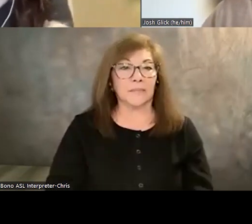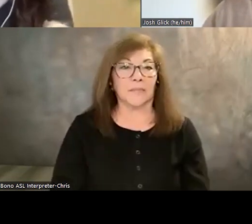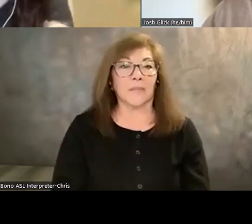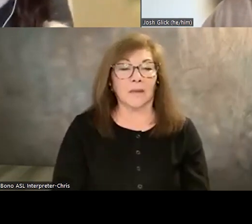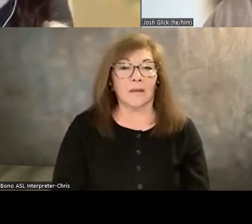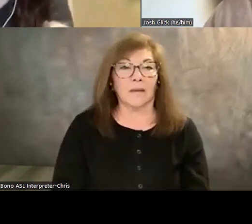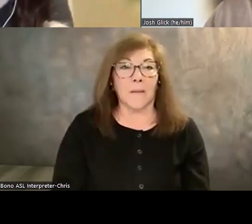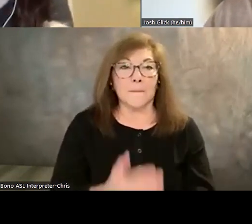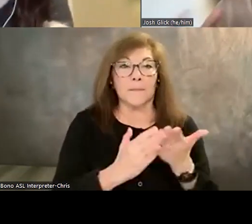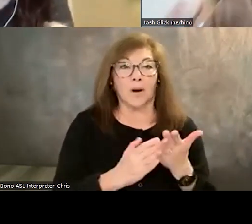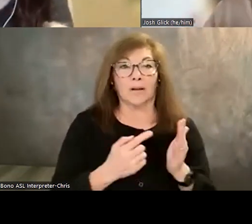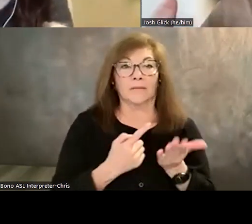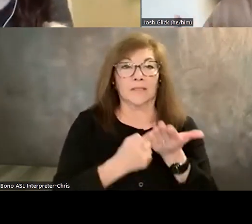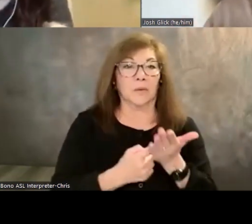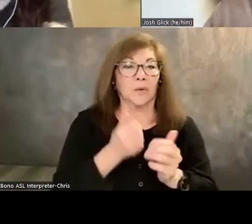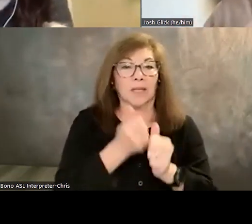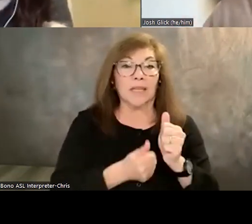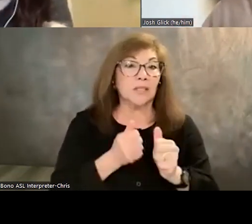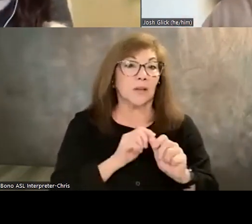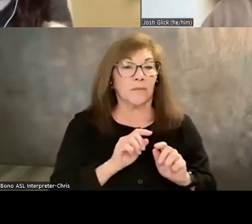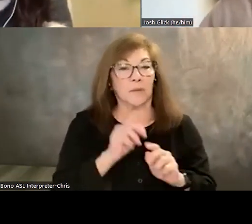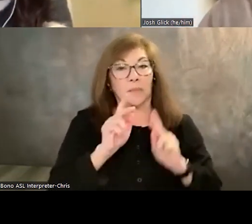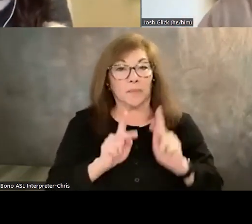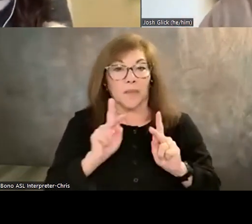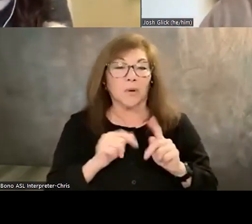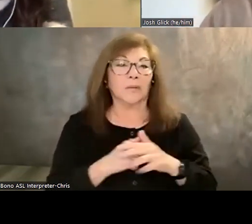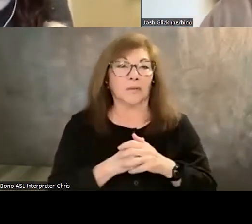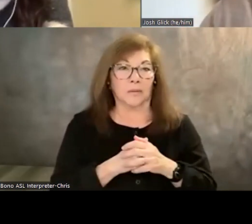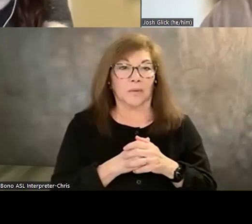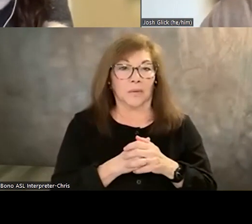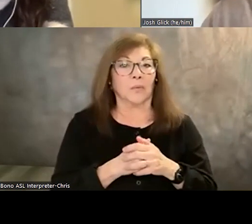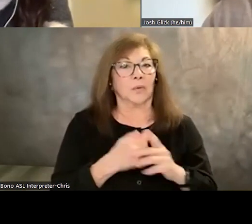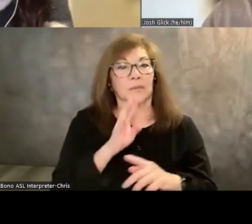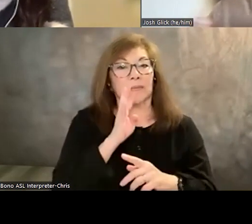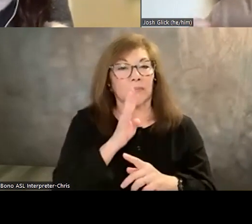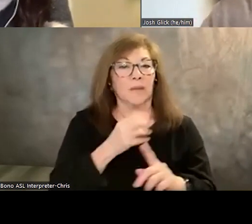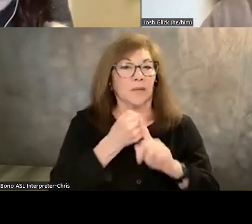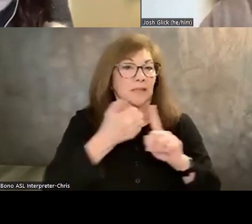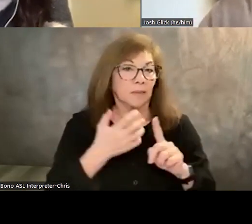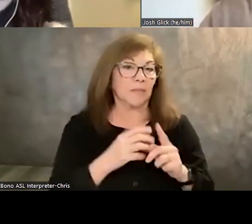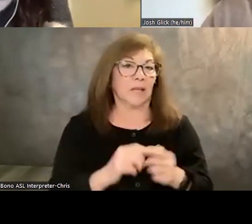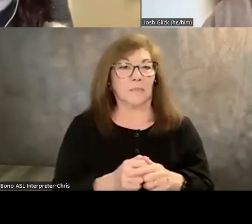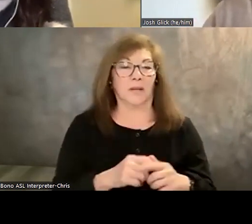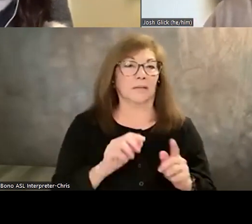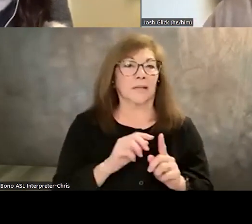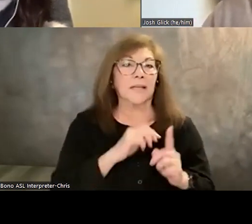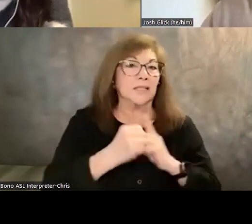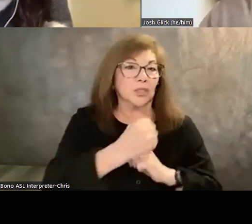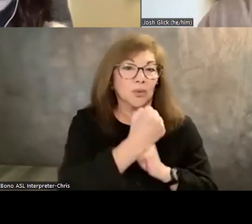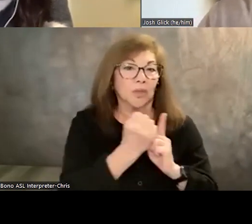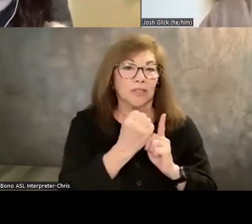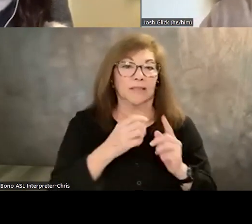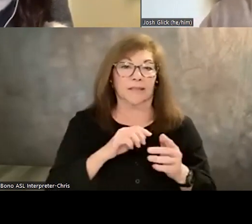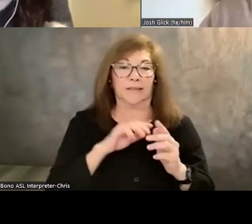part of the discussion where each of the panelists is going to sort of speak for an extended period of time, really about some central case studies and